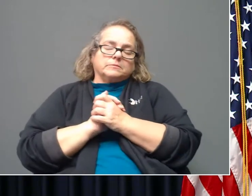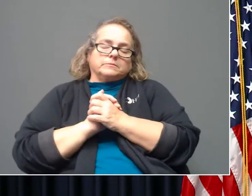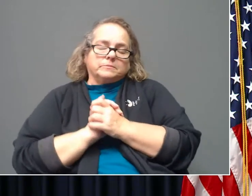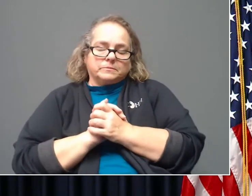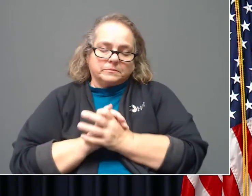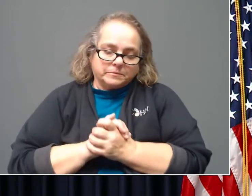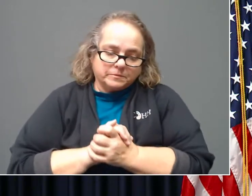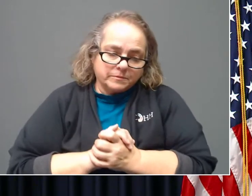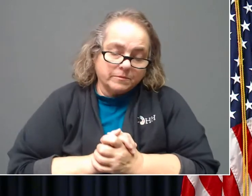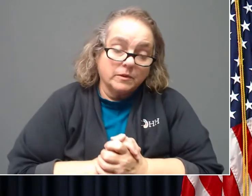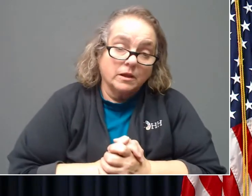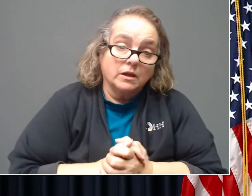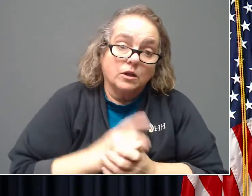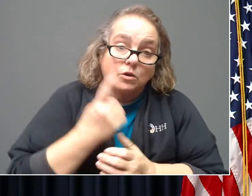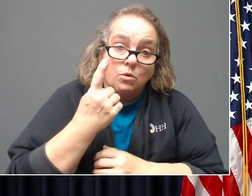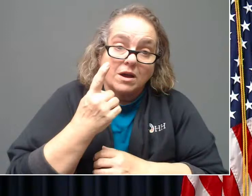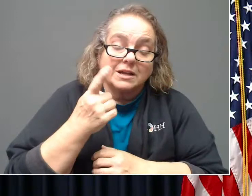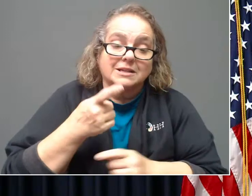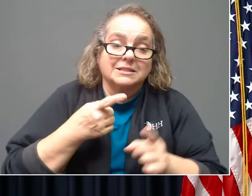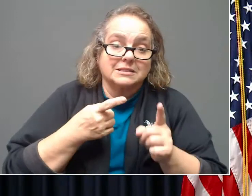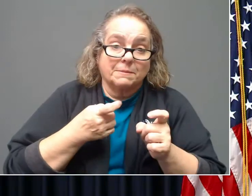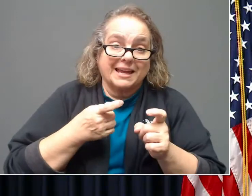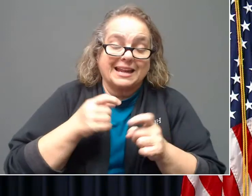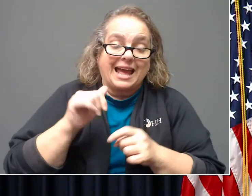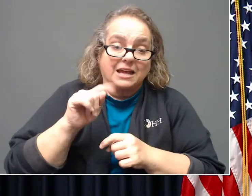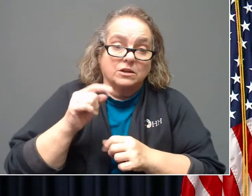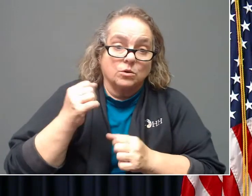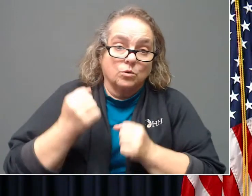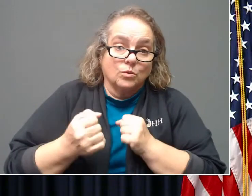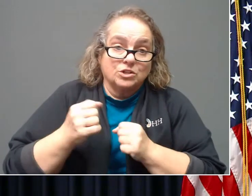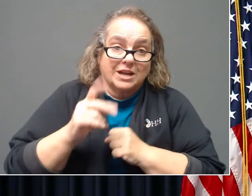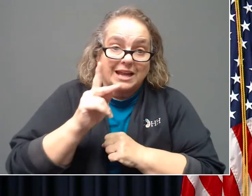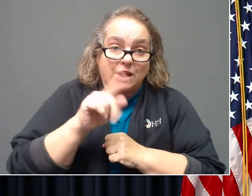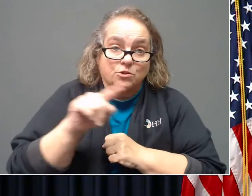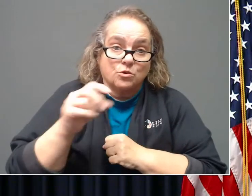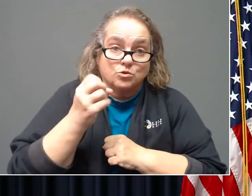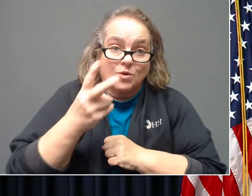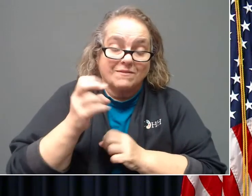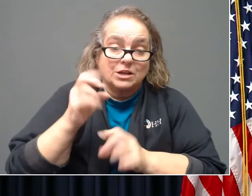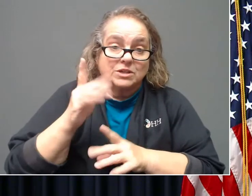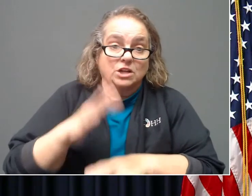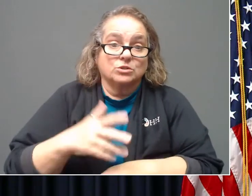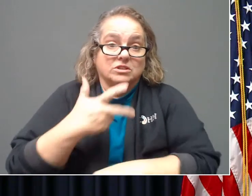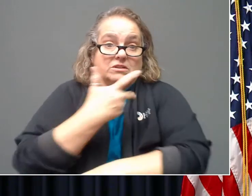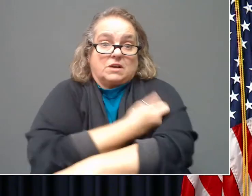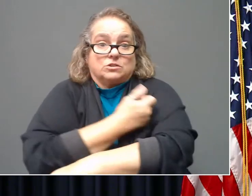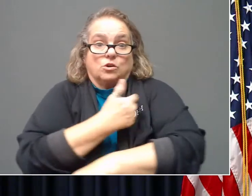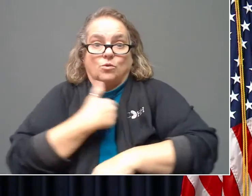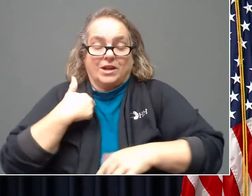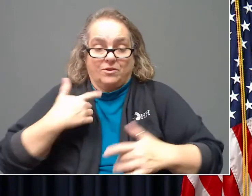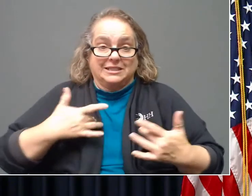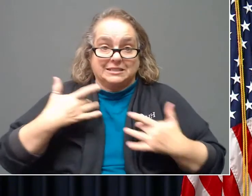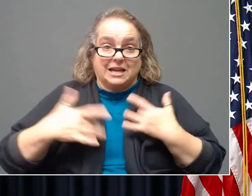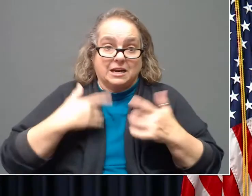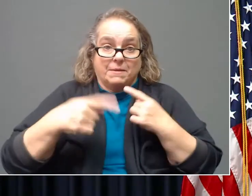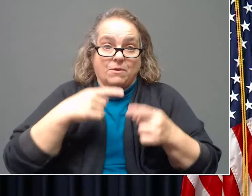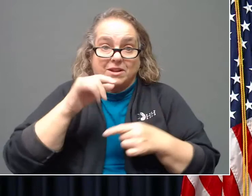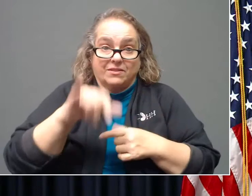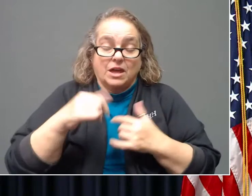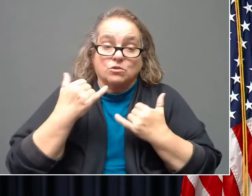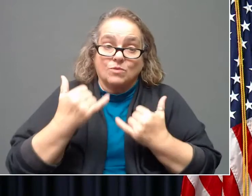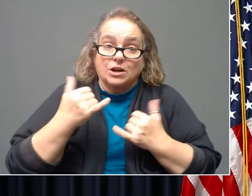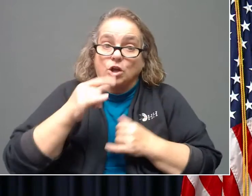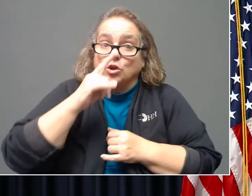One is the speed at which K through 12 educators are getting vaccinated. We're excited about that. Right now, it looks